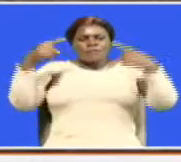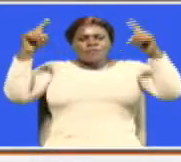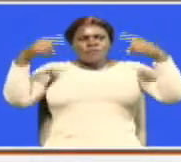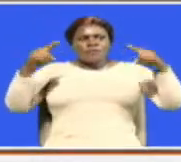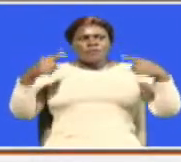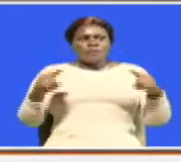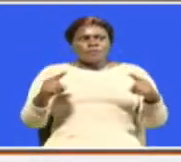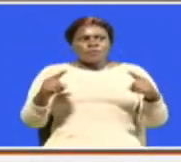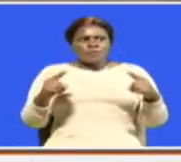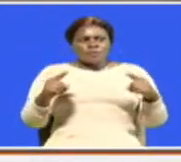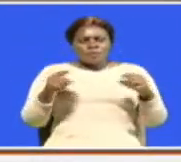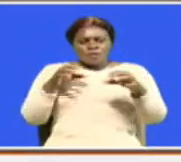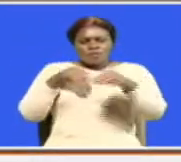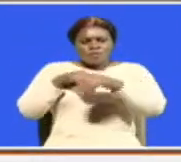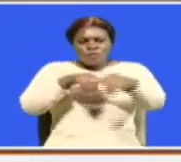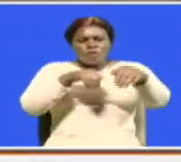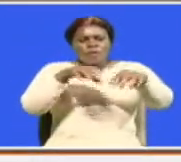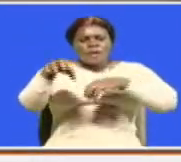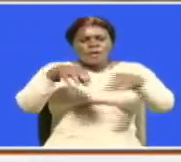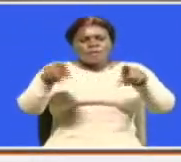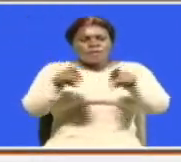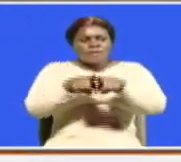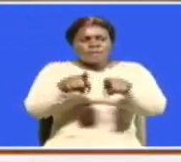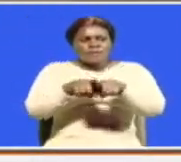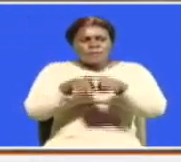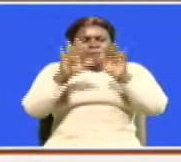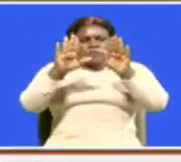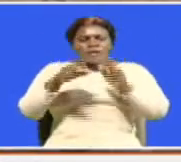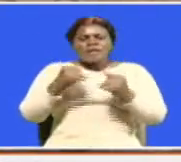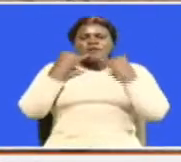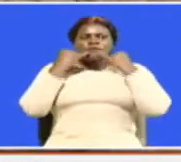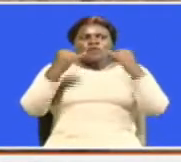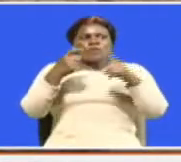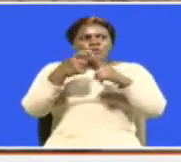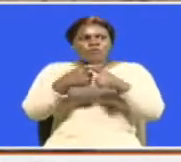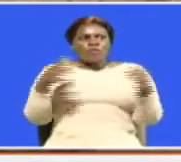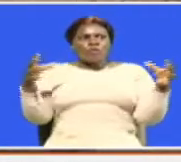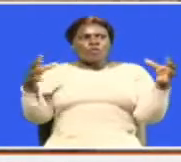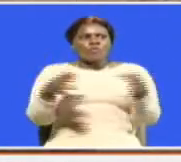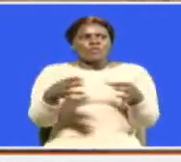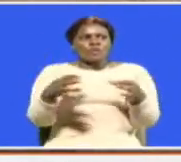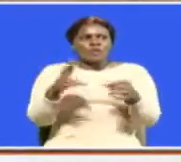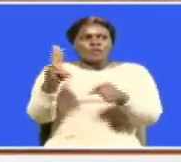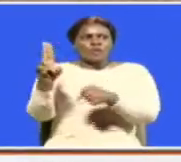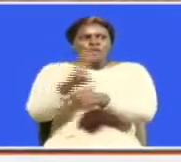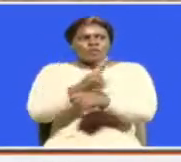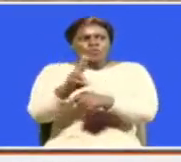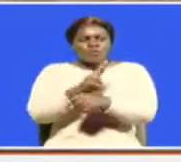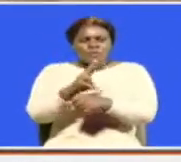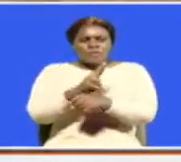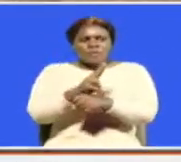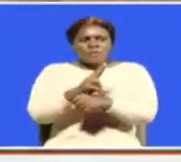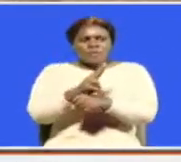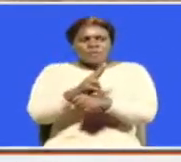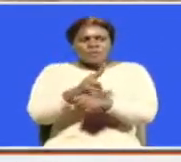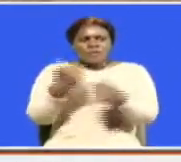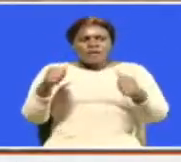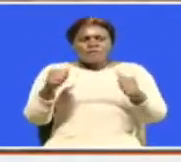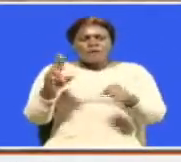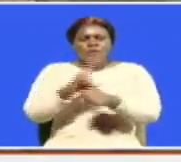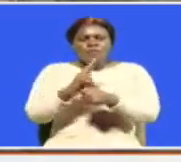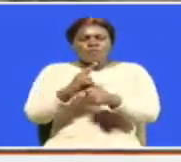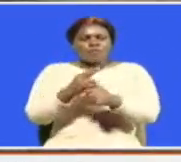success at tracking wildlife and getting key intelligence from local communities using uncanny,